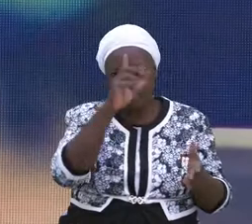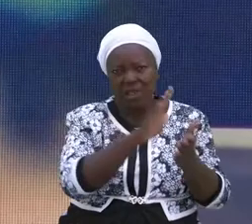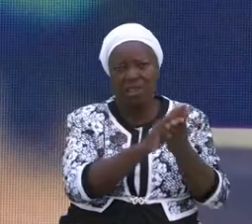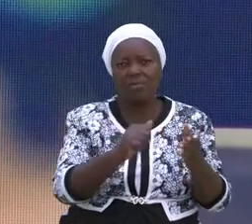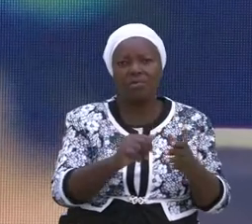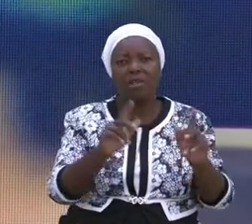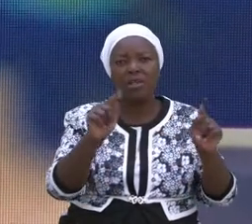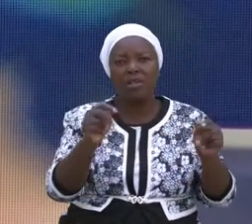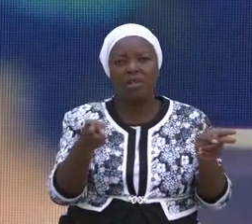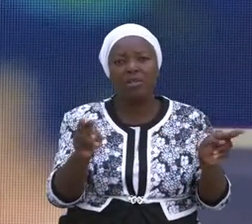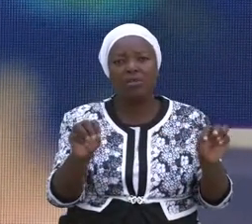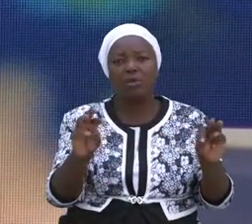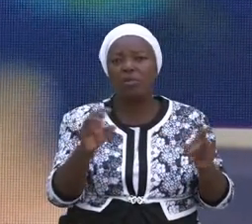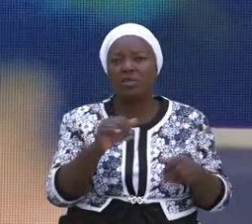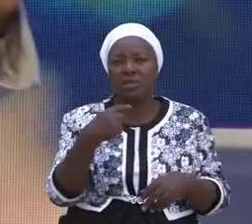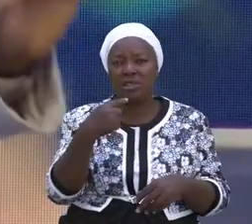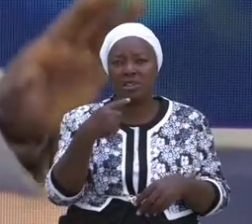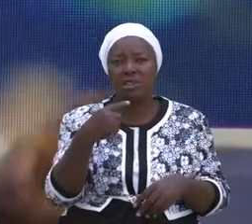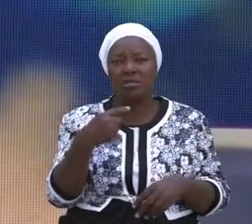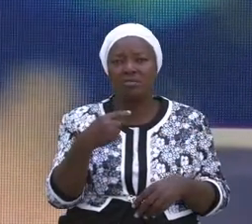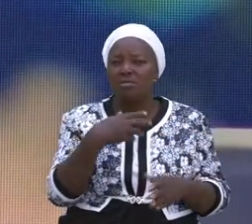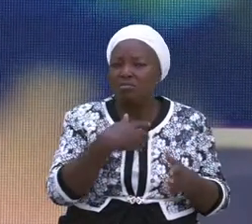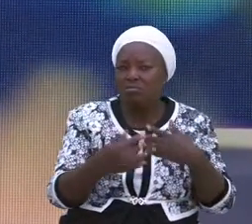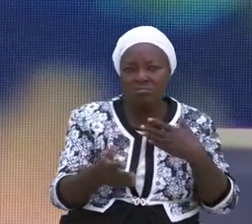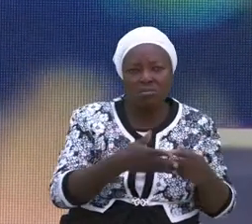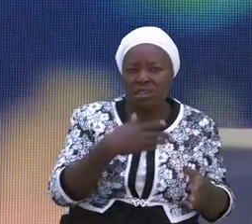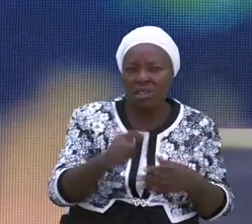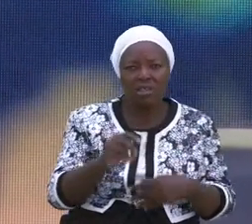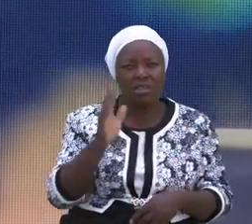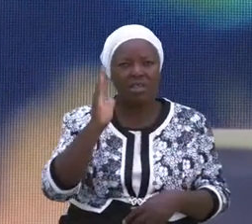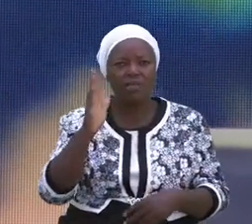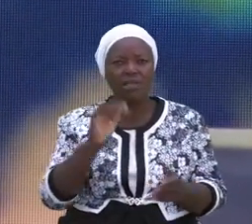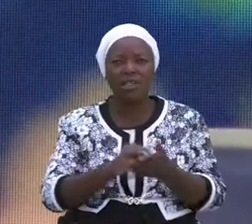said, whatever testimony others give,